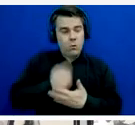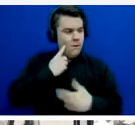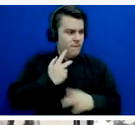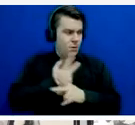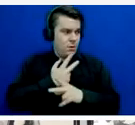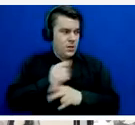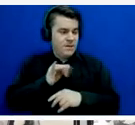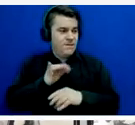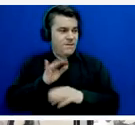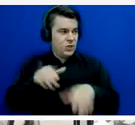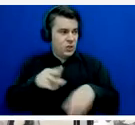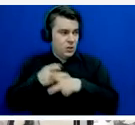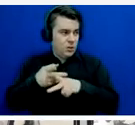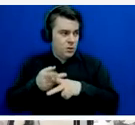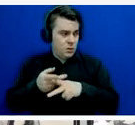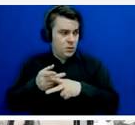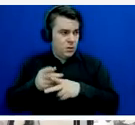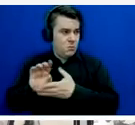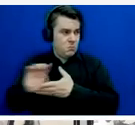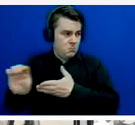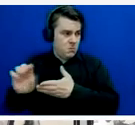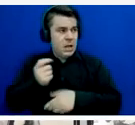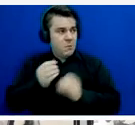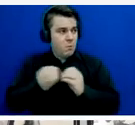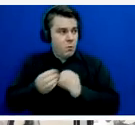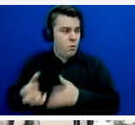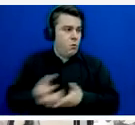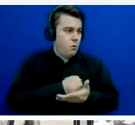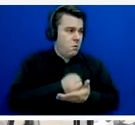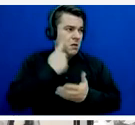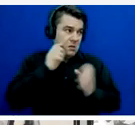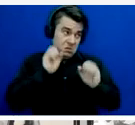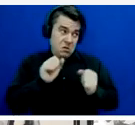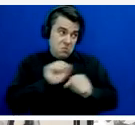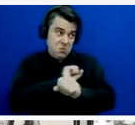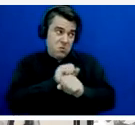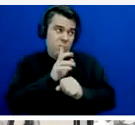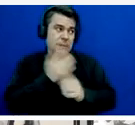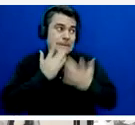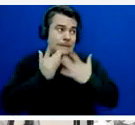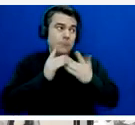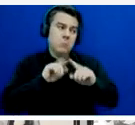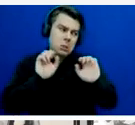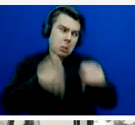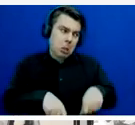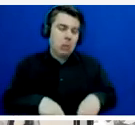rid of childcare and we've got a little bit extra coming in, I think we can make this work. It'll be tight, but we can do it. So I was finally able to stay